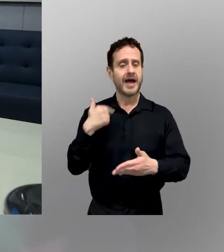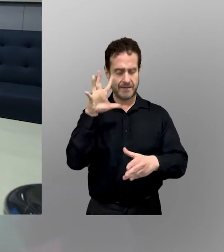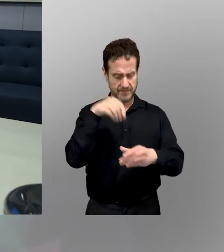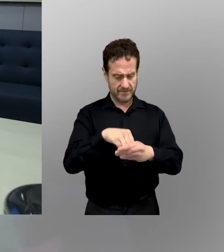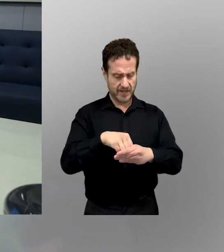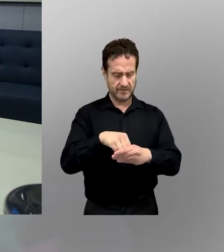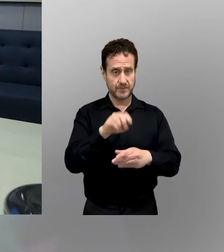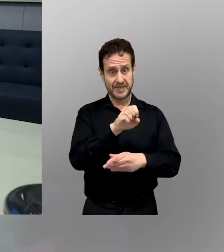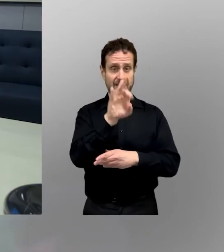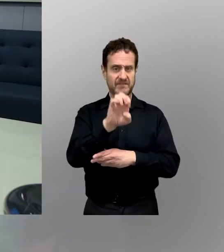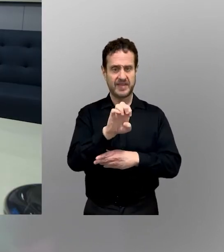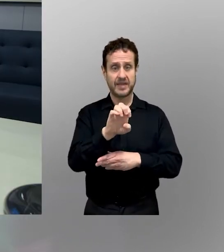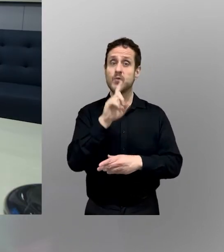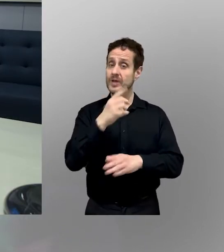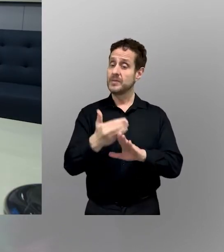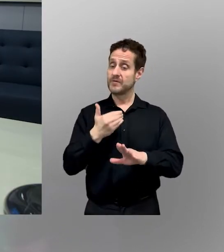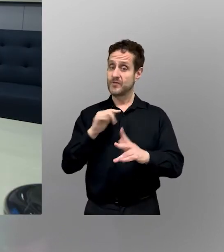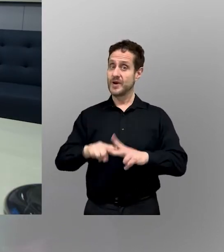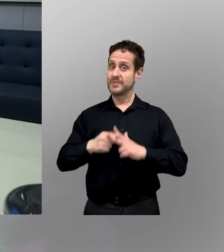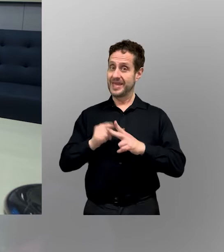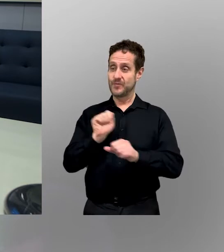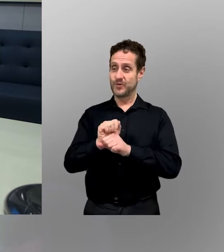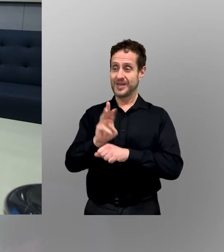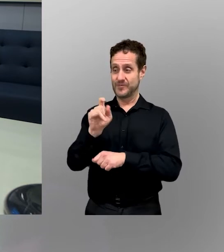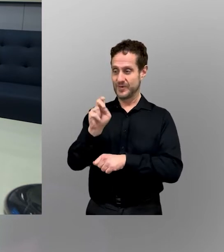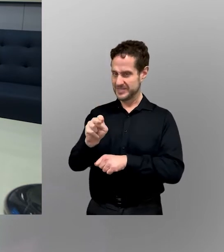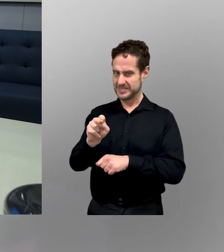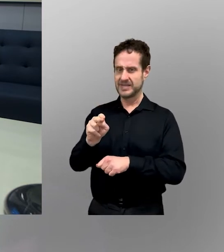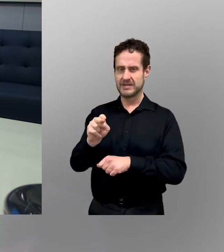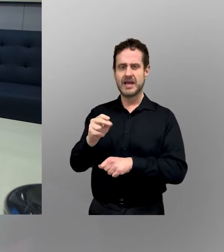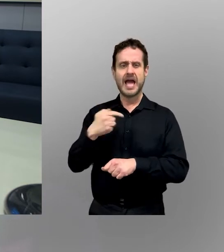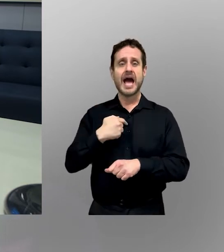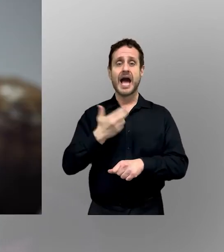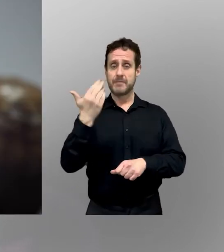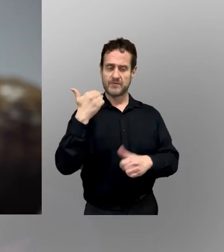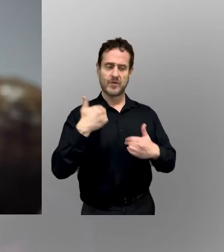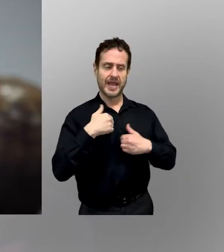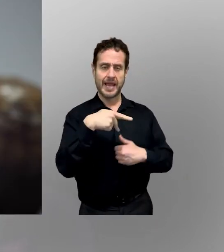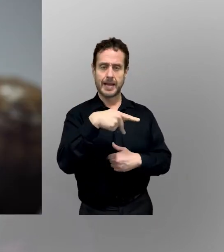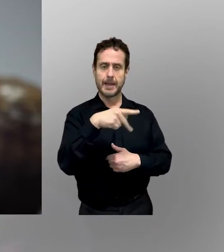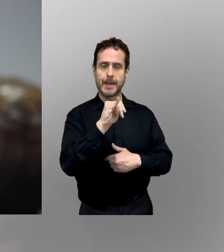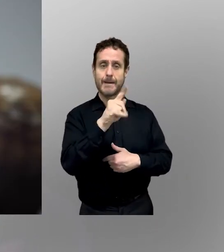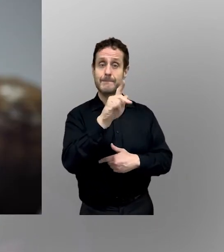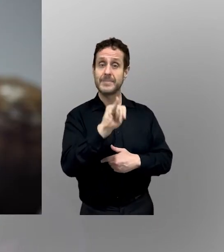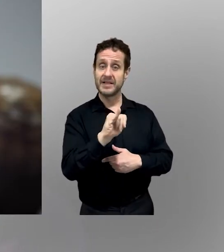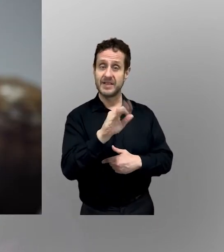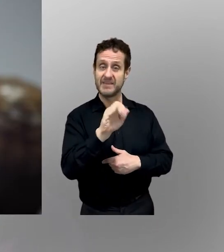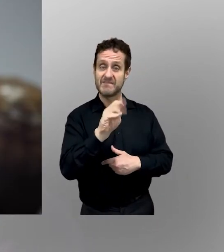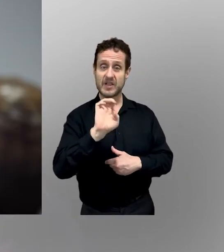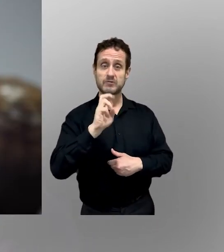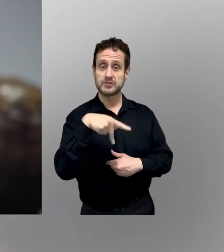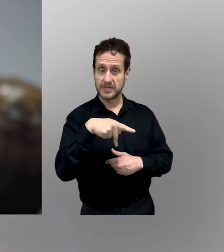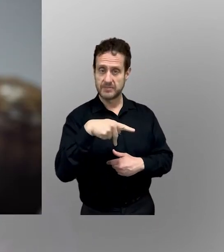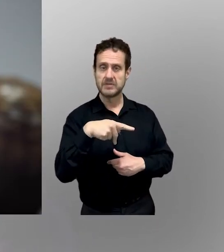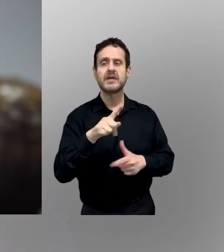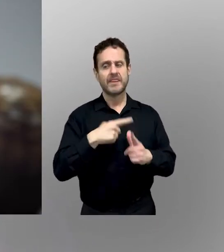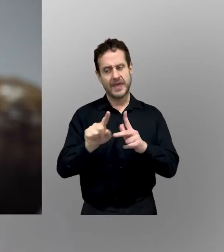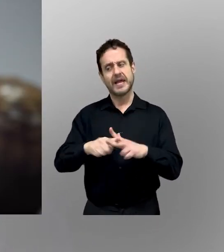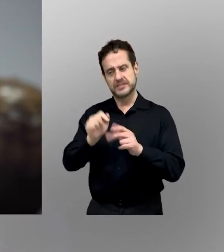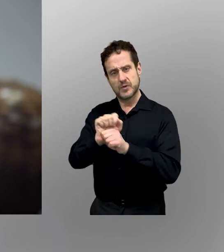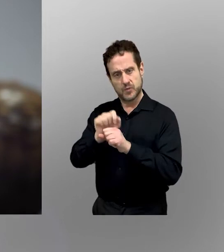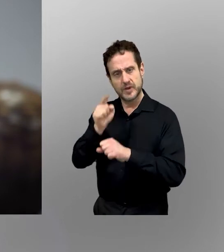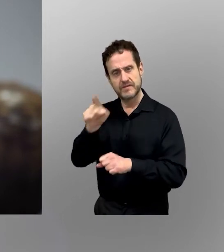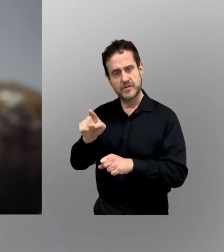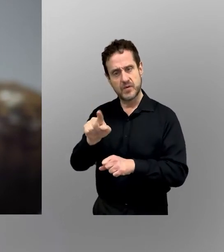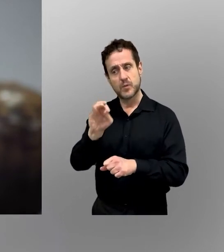I've been involved with Equip for Equality since actually before I started at Winston. I completed a Pilley Fellowship right before